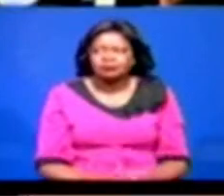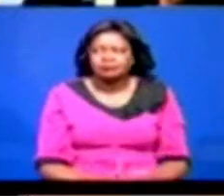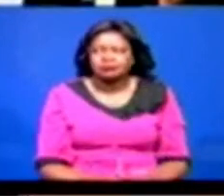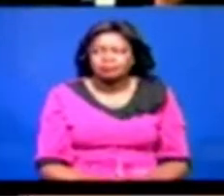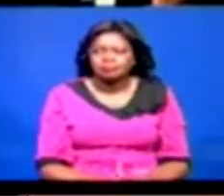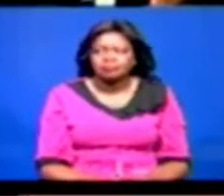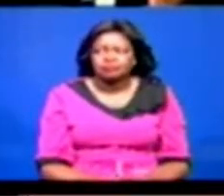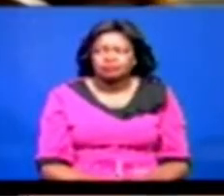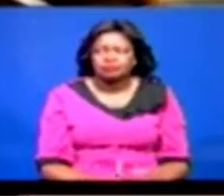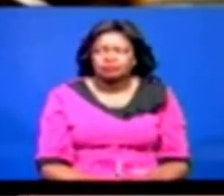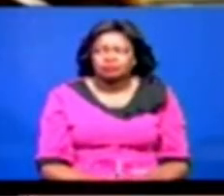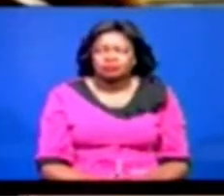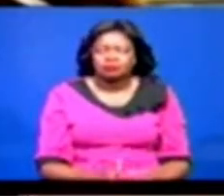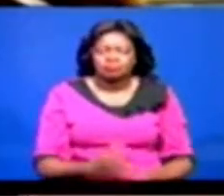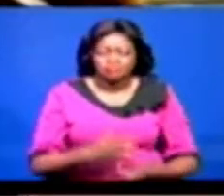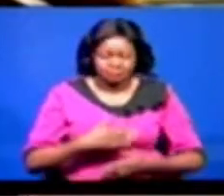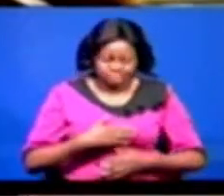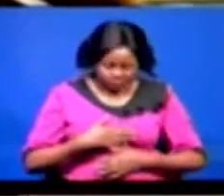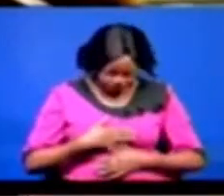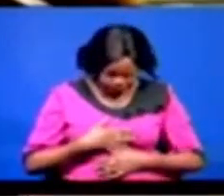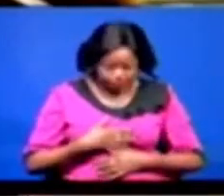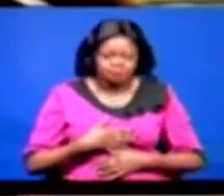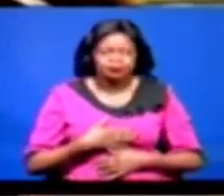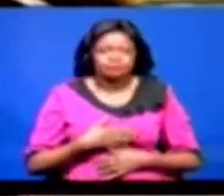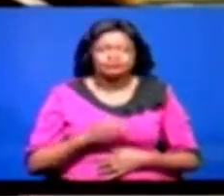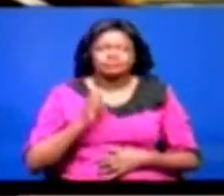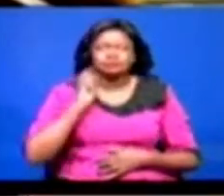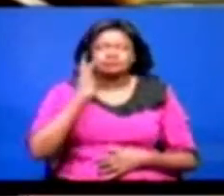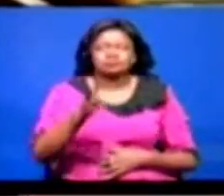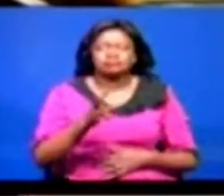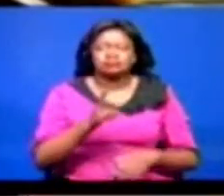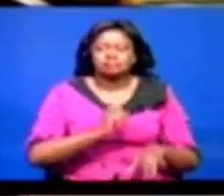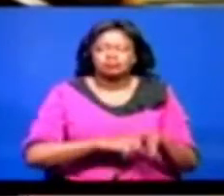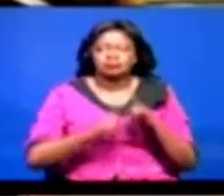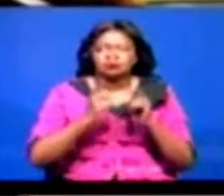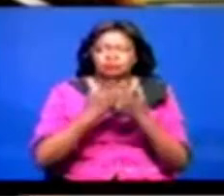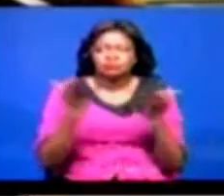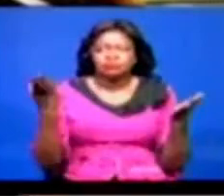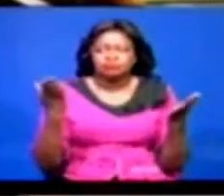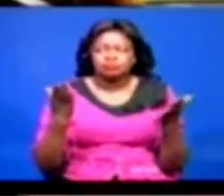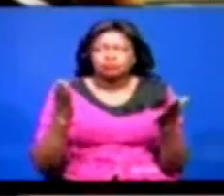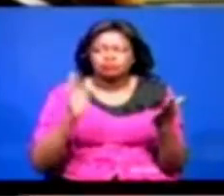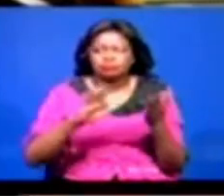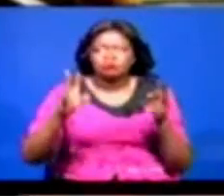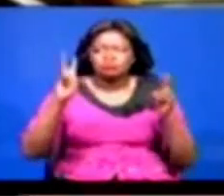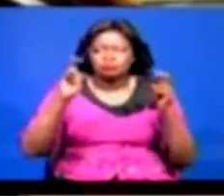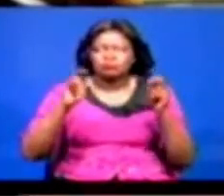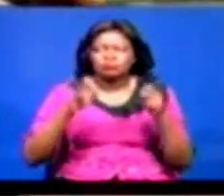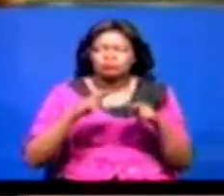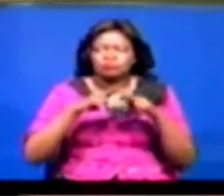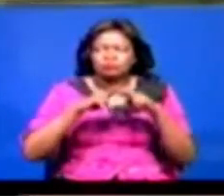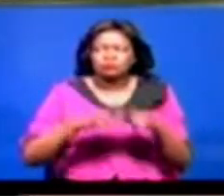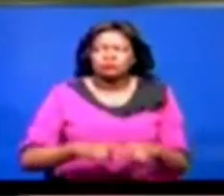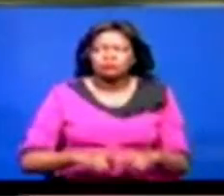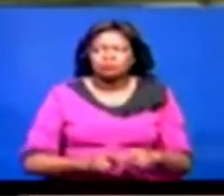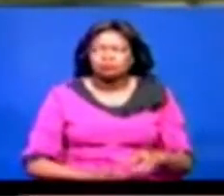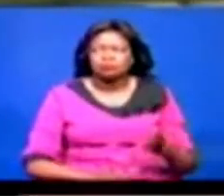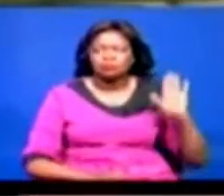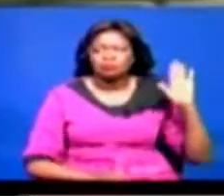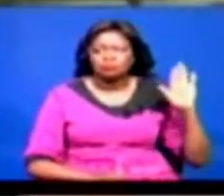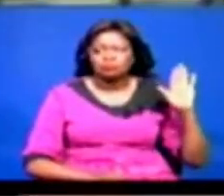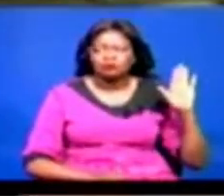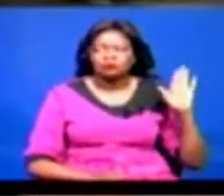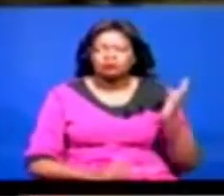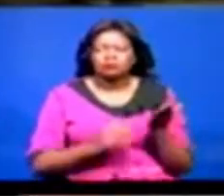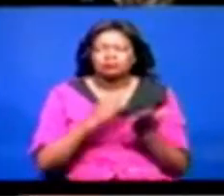My ladies and my lords, I will, in addressing you on those issues, rely on the affidavits of Michael